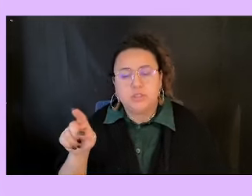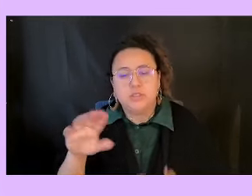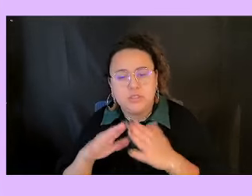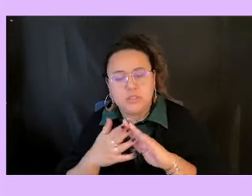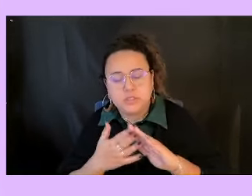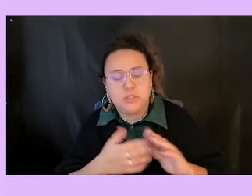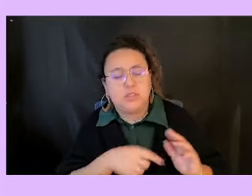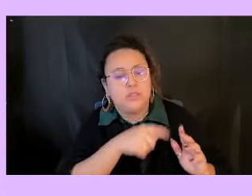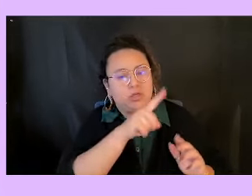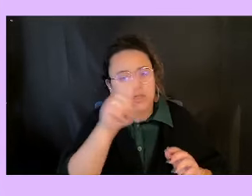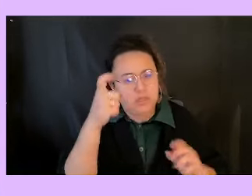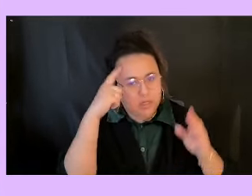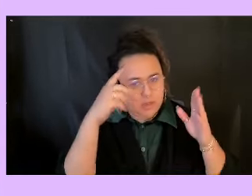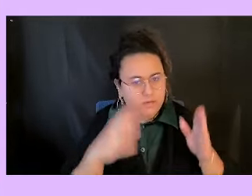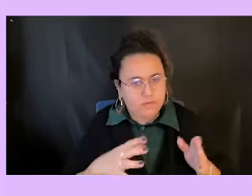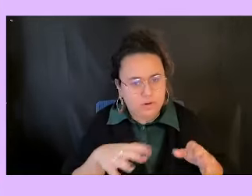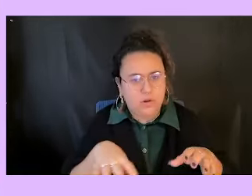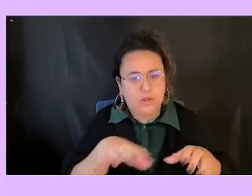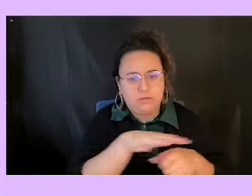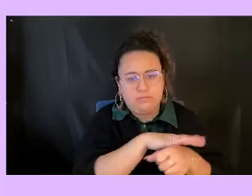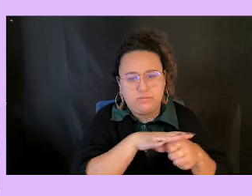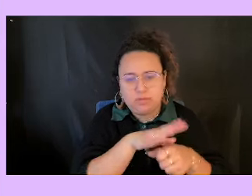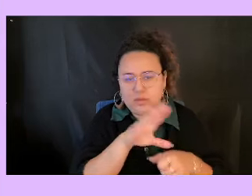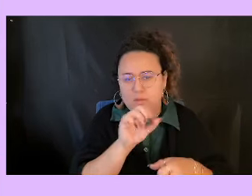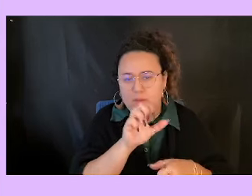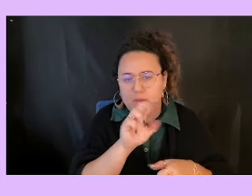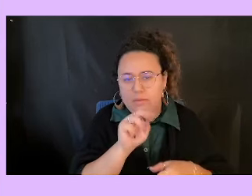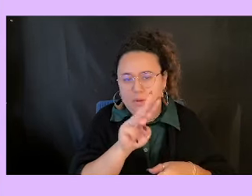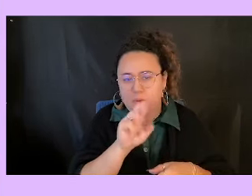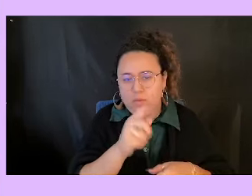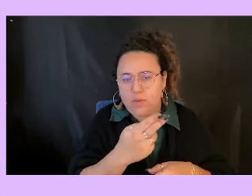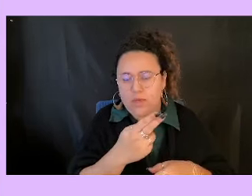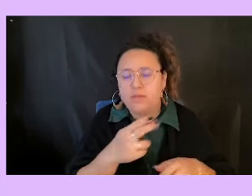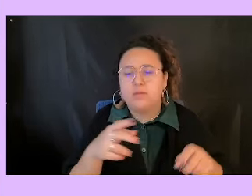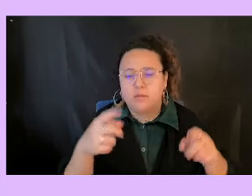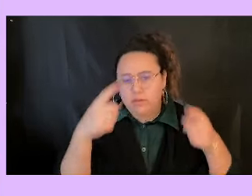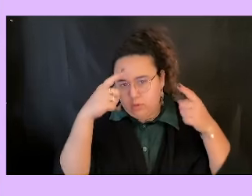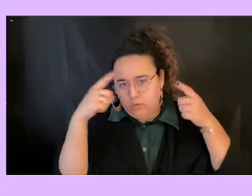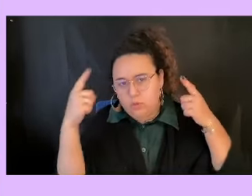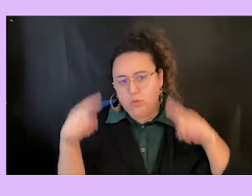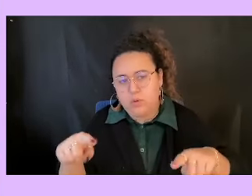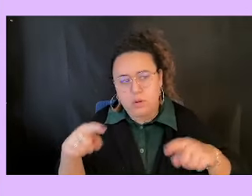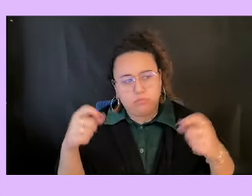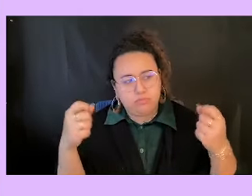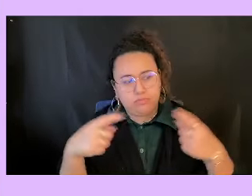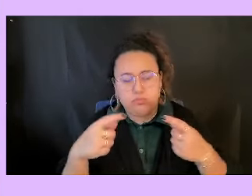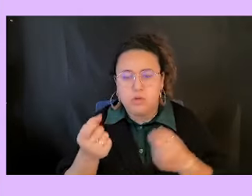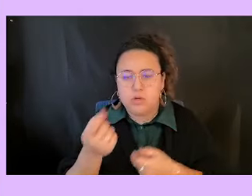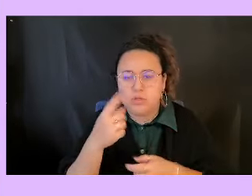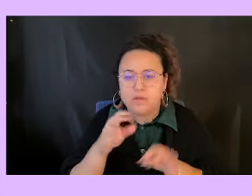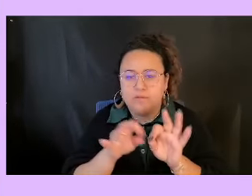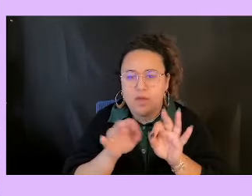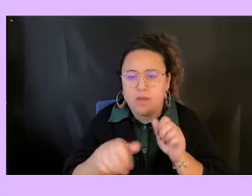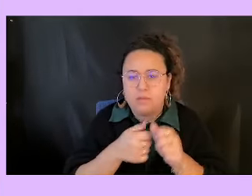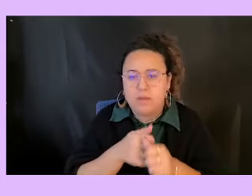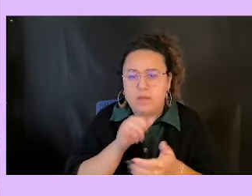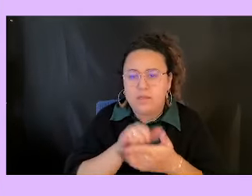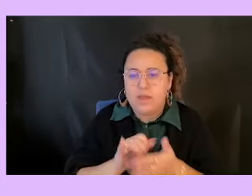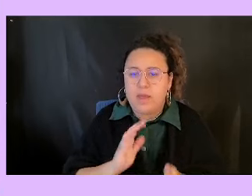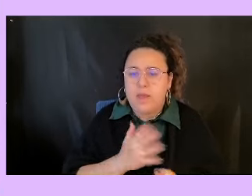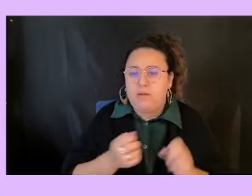are all aligned around understanding the values. So our opportunity has to be